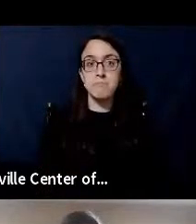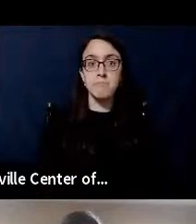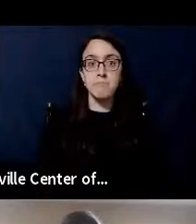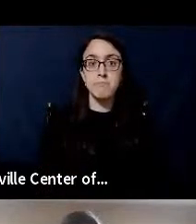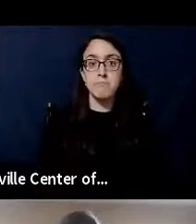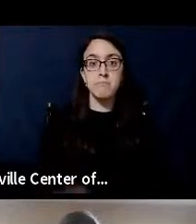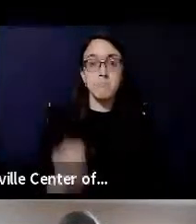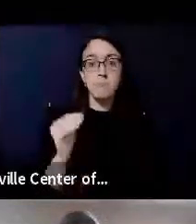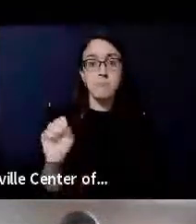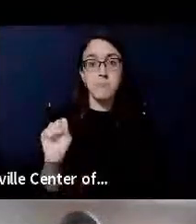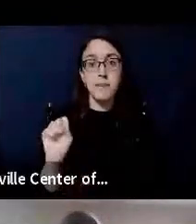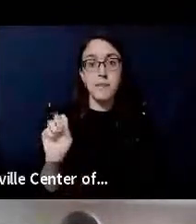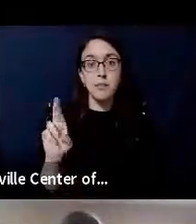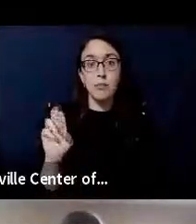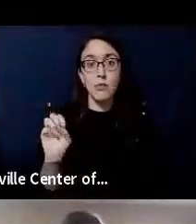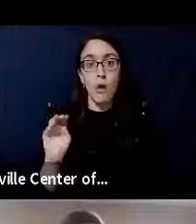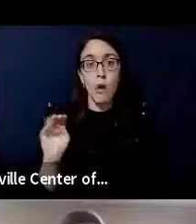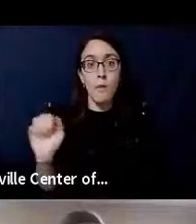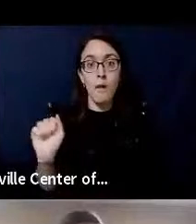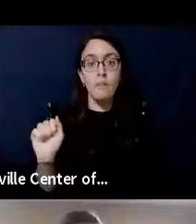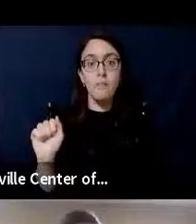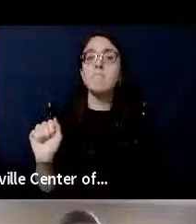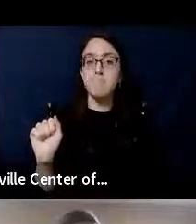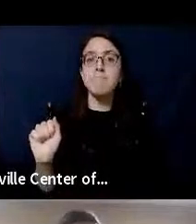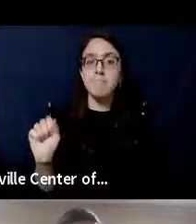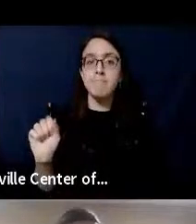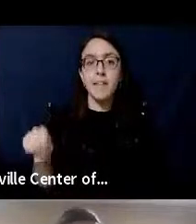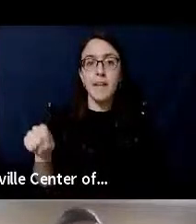Ms. Roma? Yes.